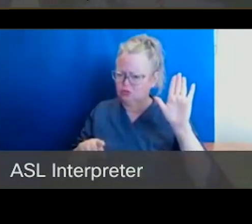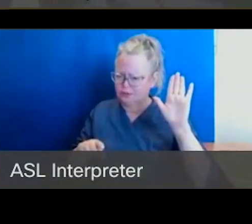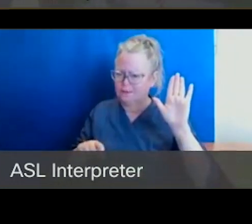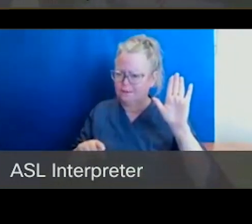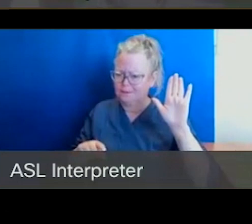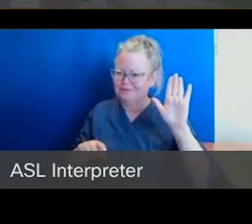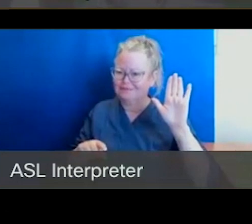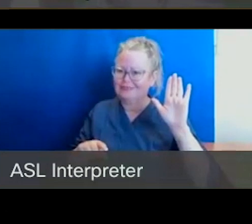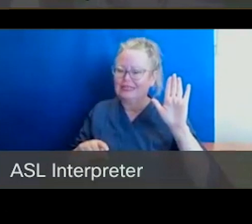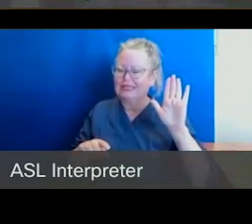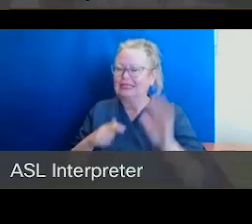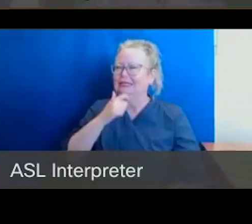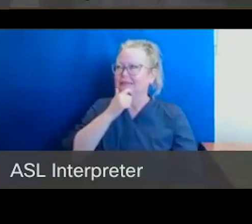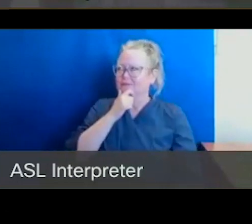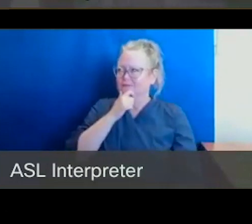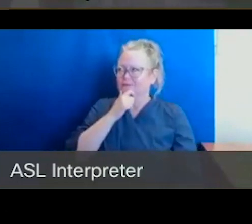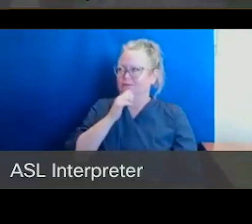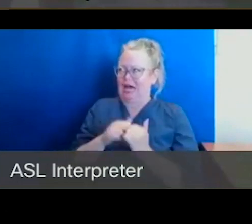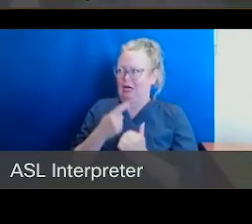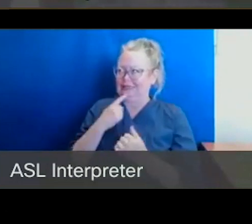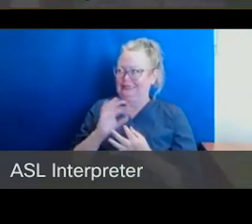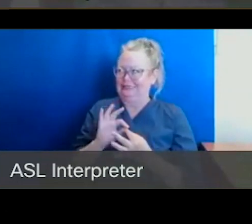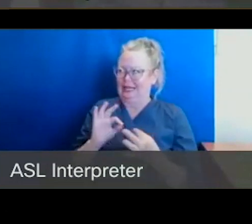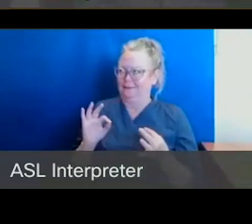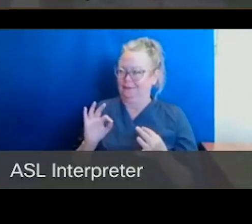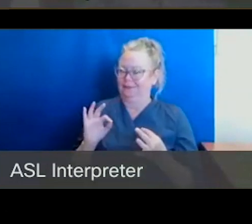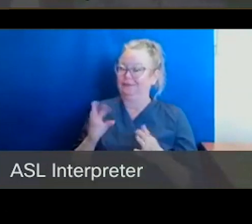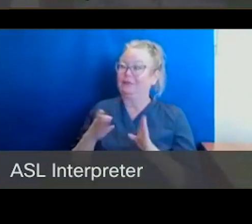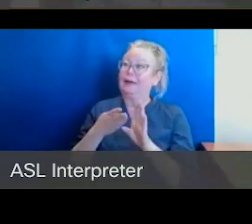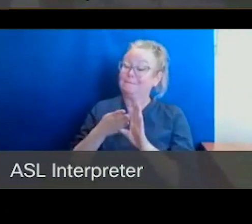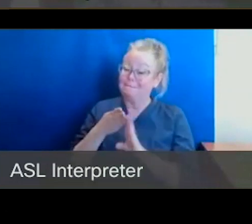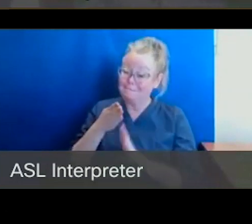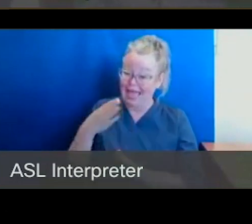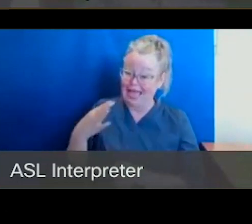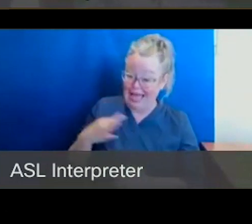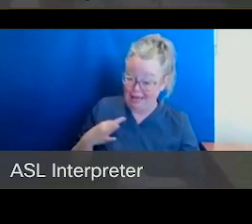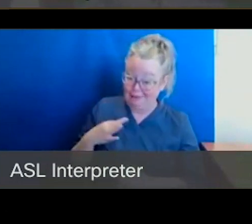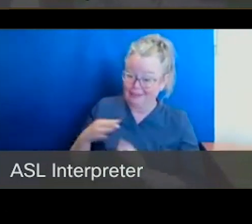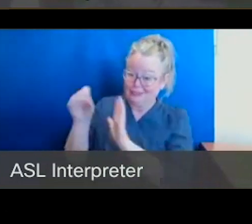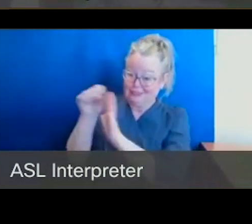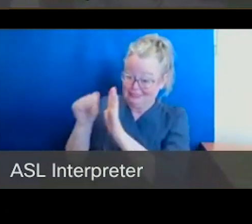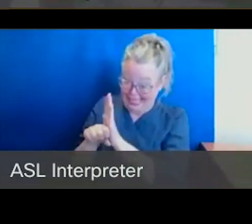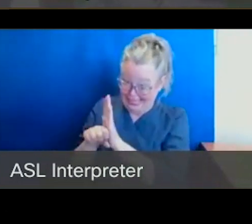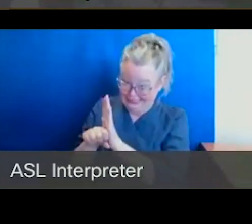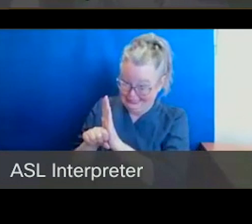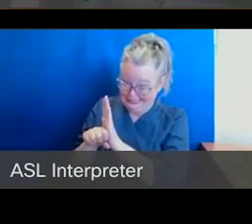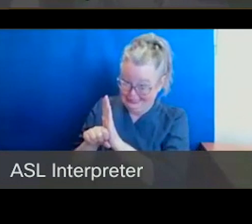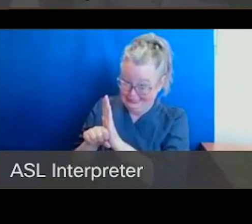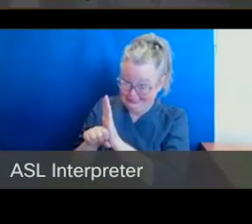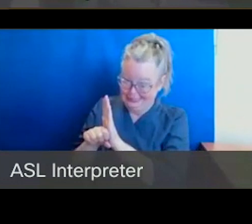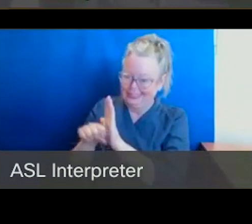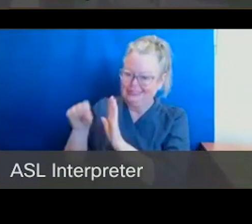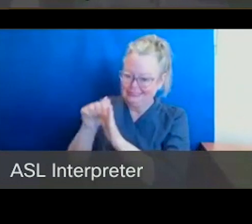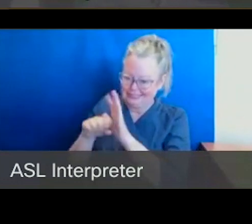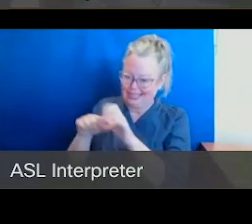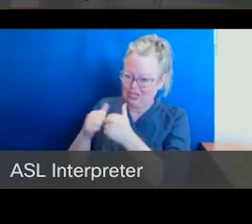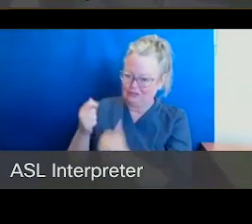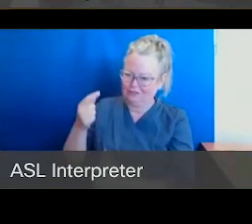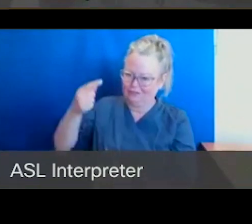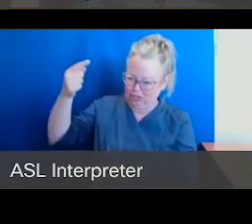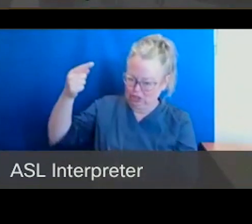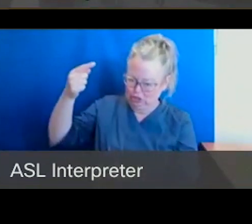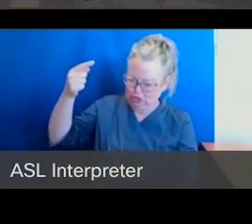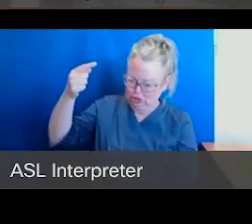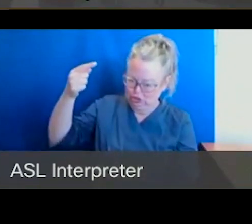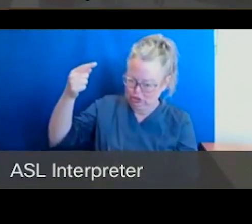You can let's see. The applicant has to be the primary K-12 state education agency, so they have to be in